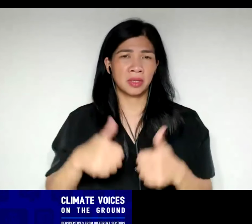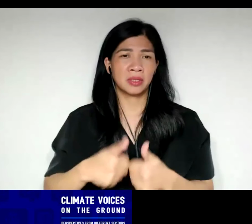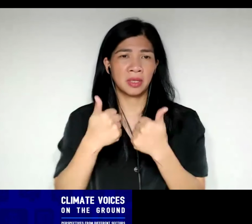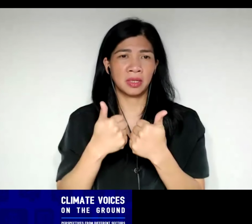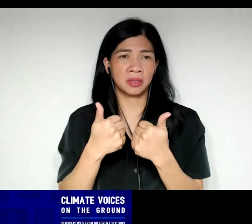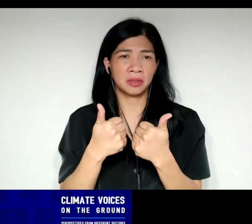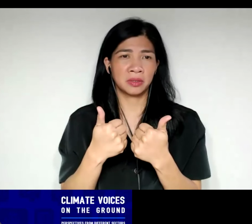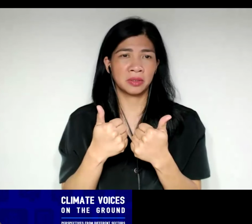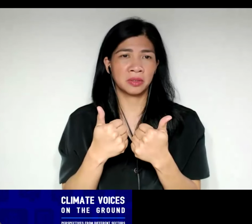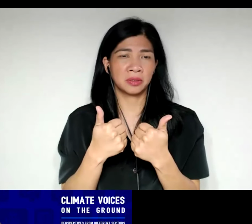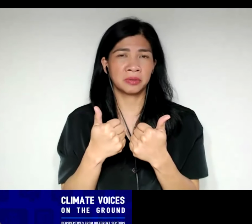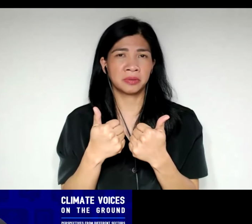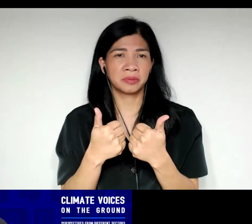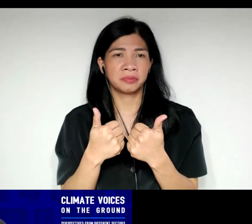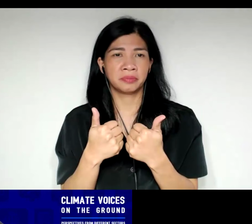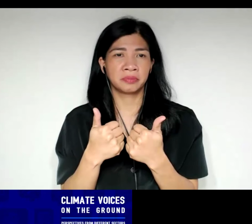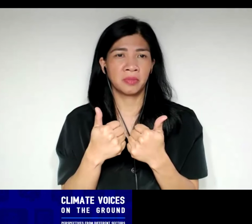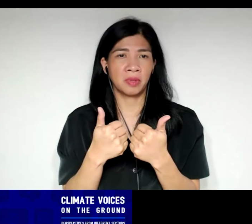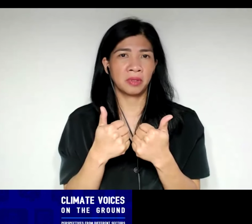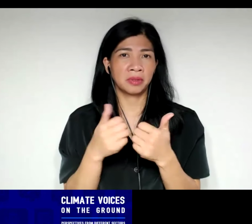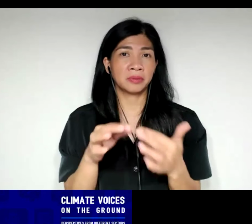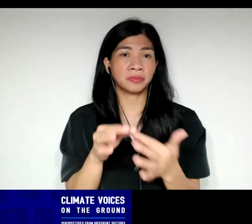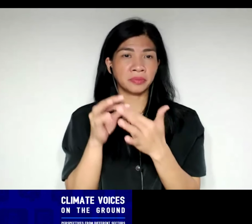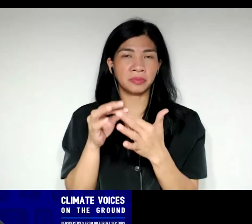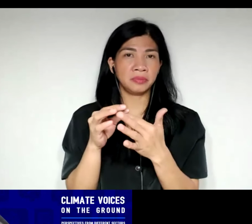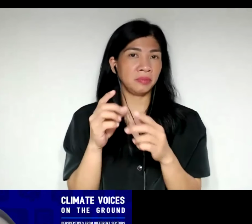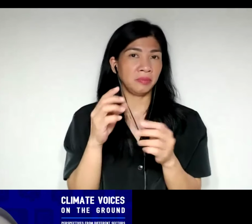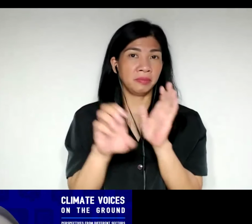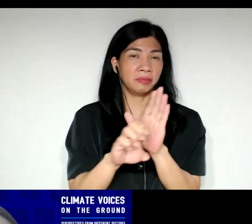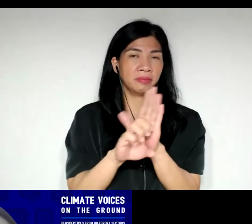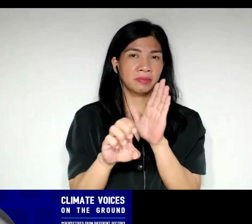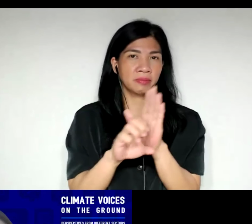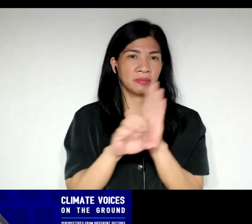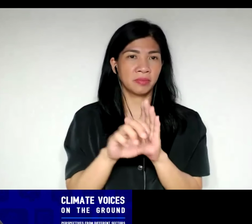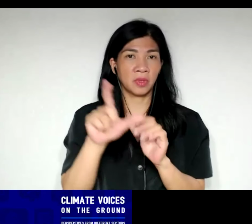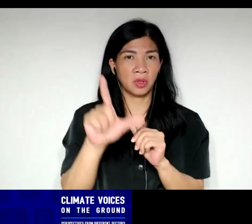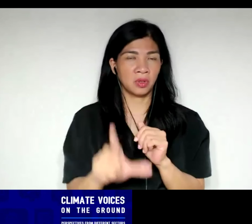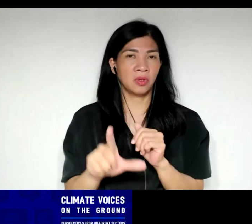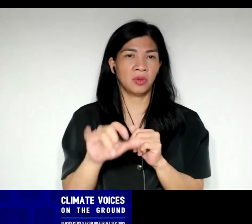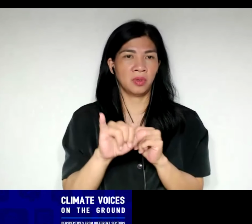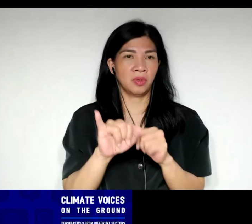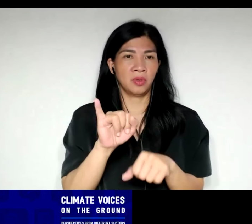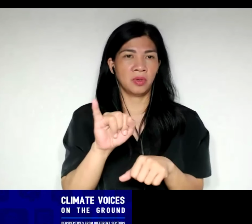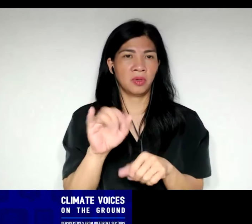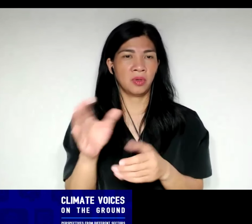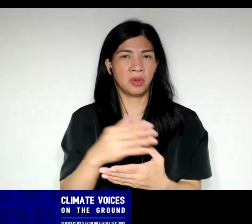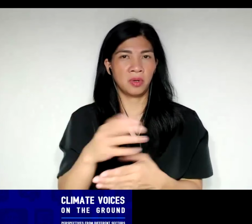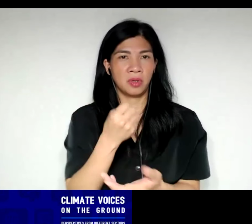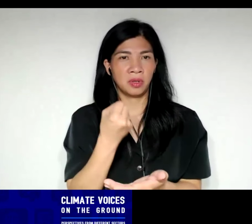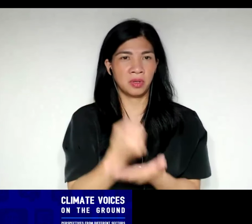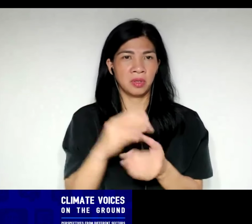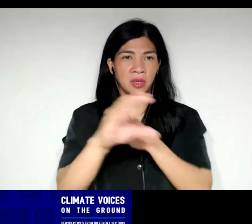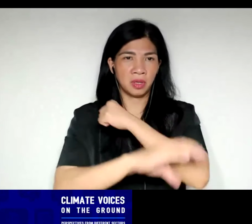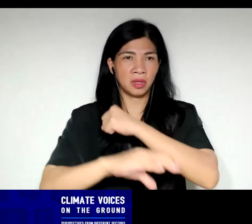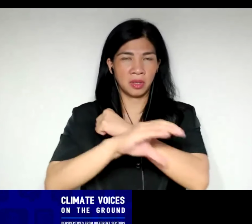in when you talk about for lower income countries and even lower